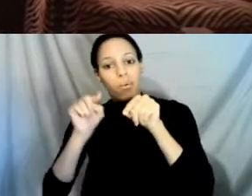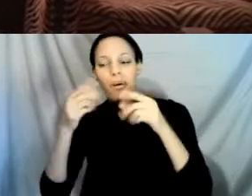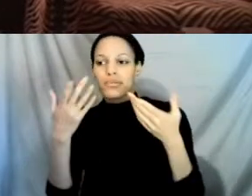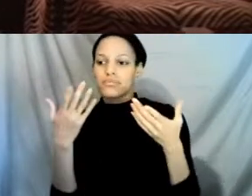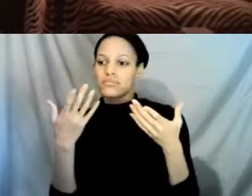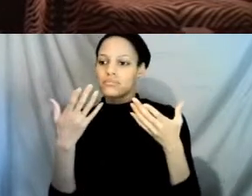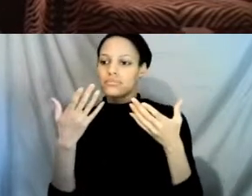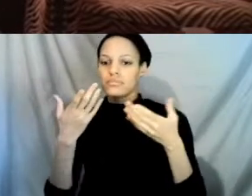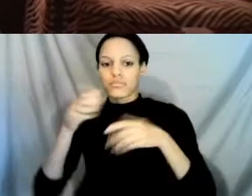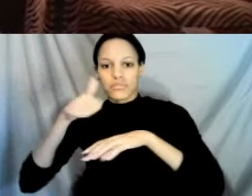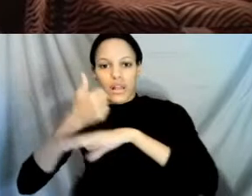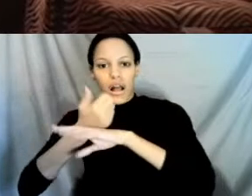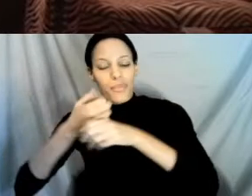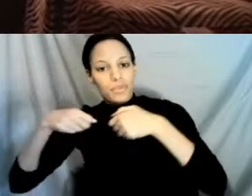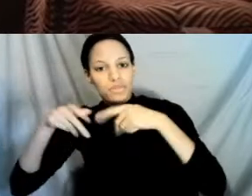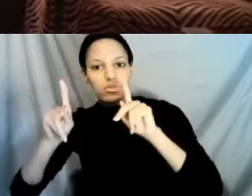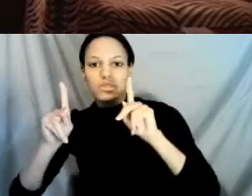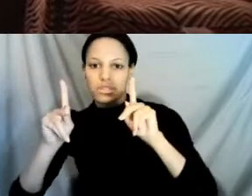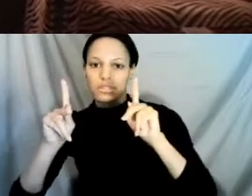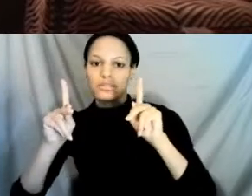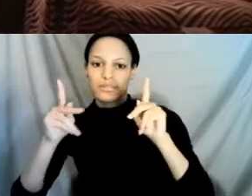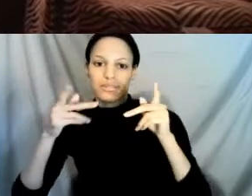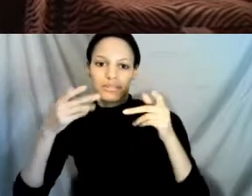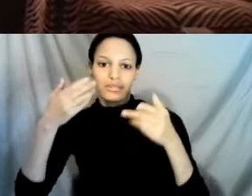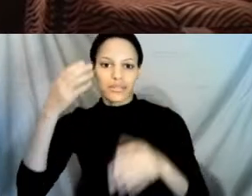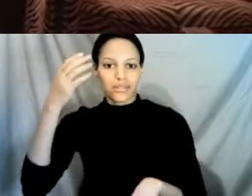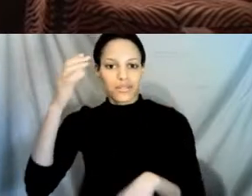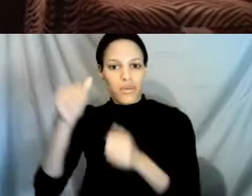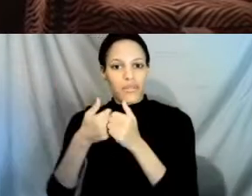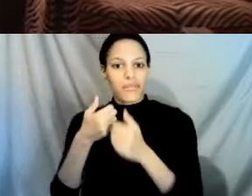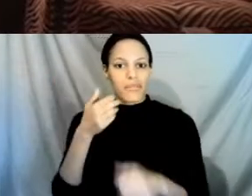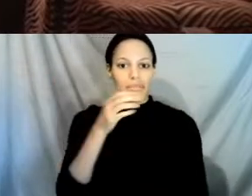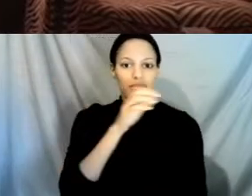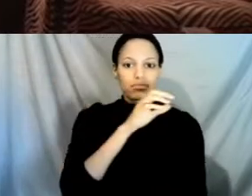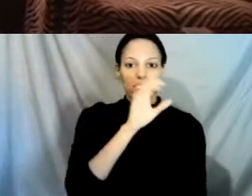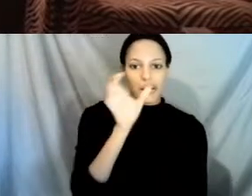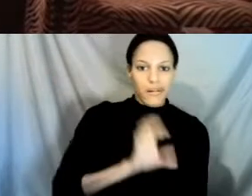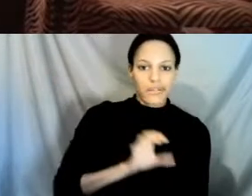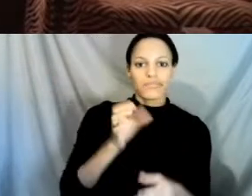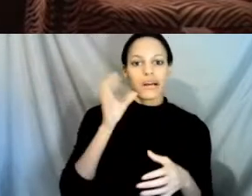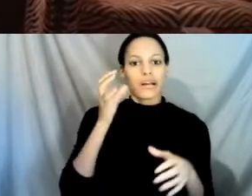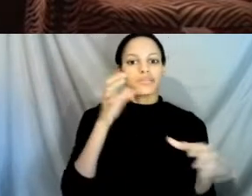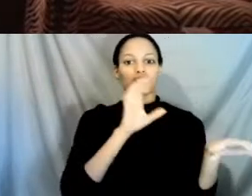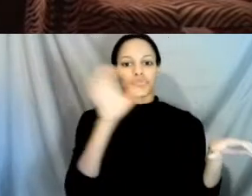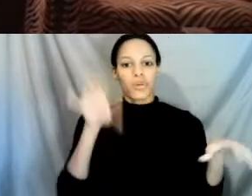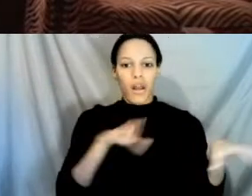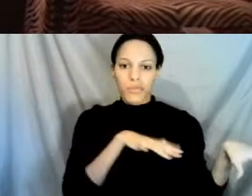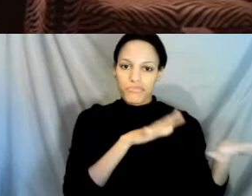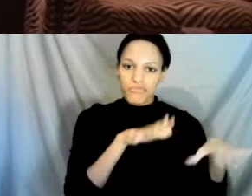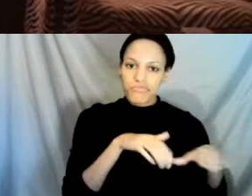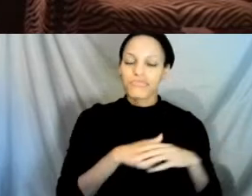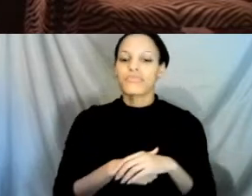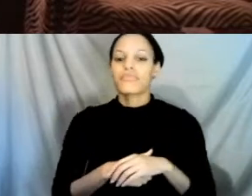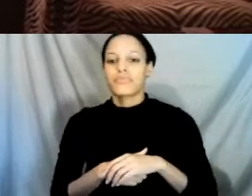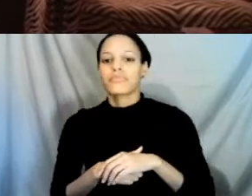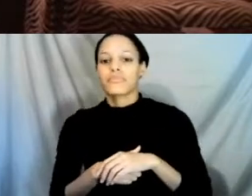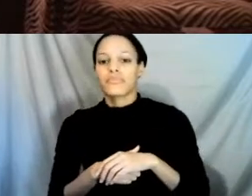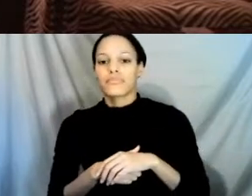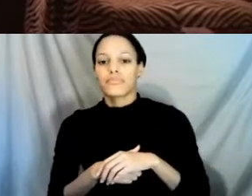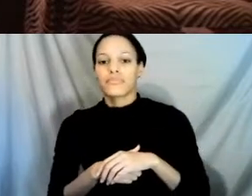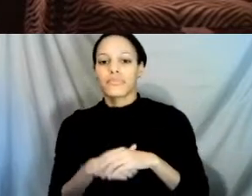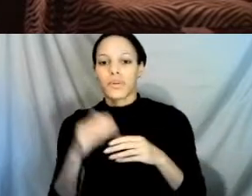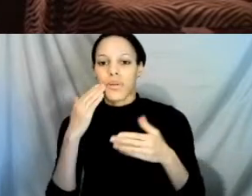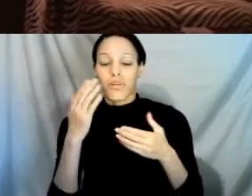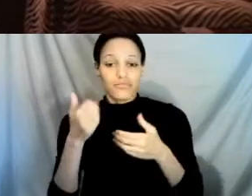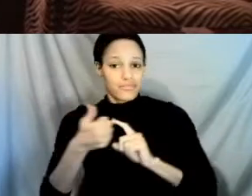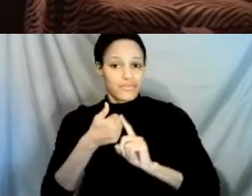the platform of dance, which I didn't choose, it chose me, for future generations to come. I am a